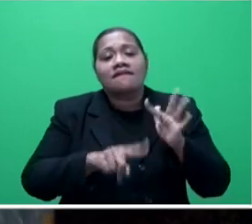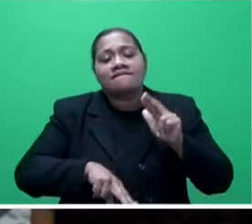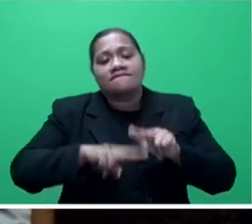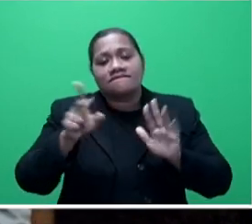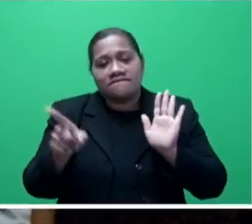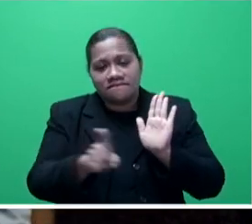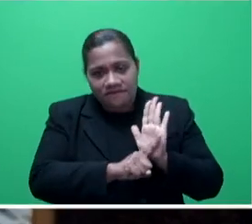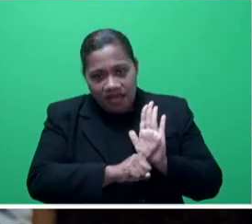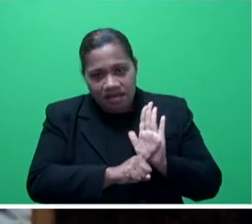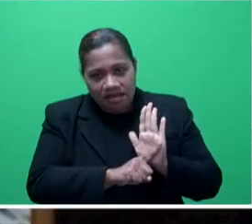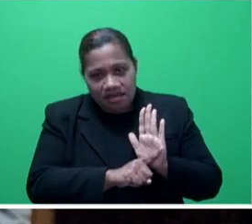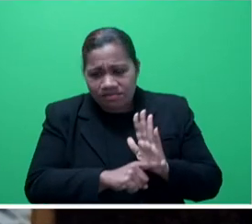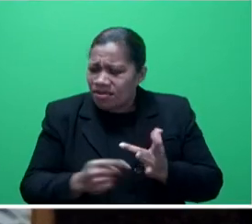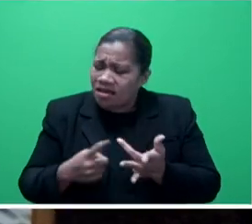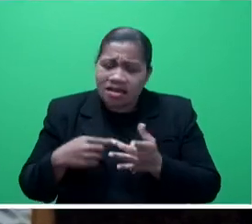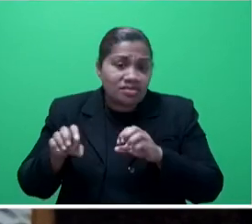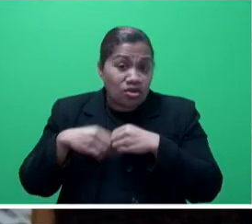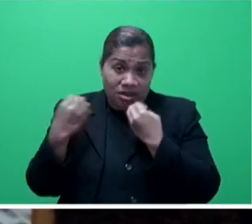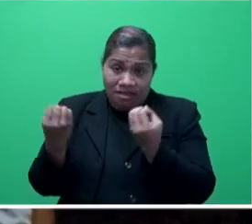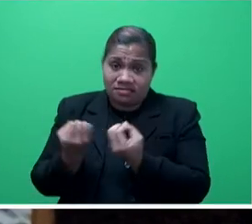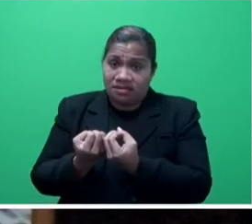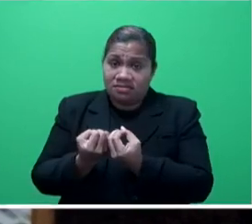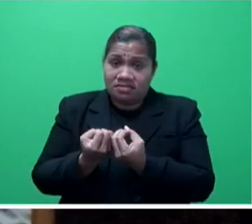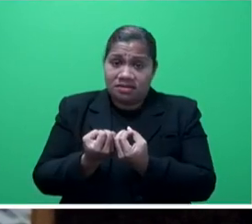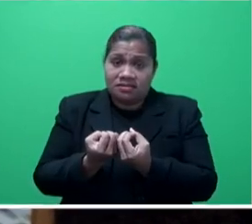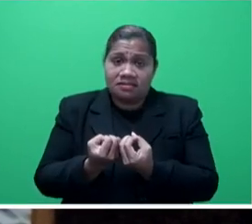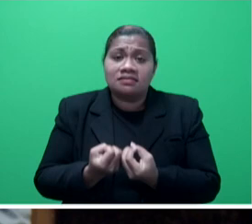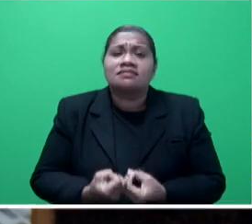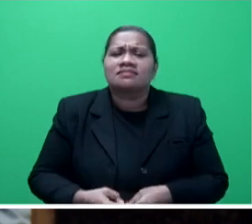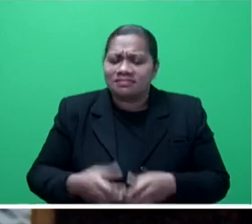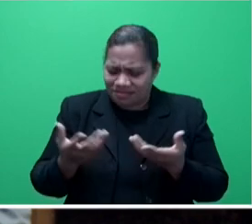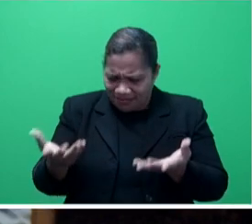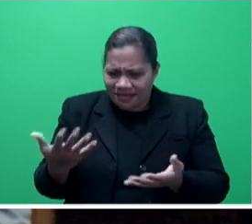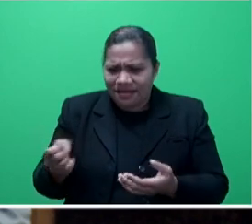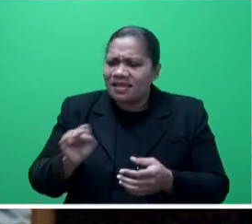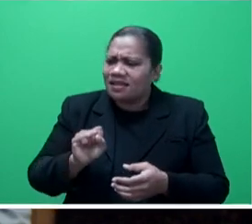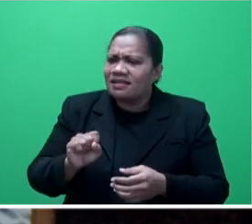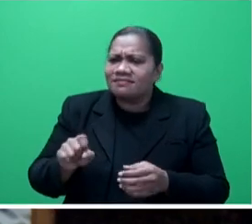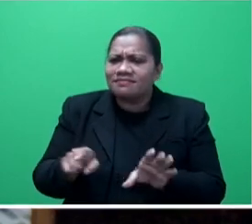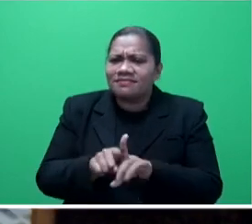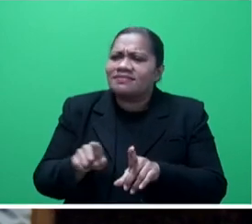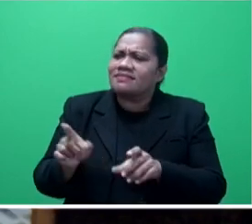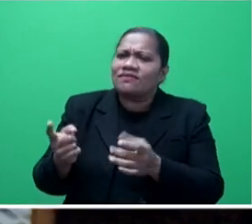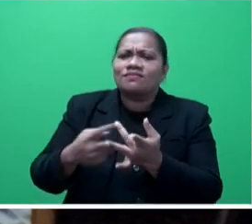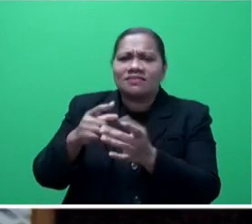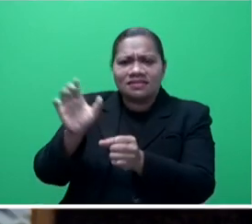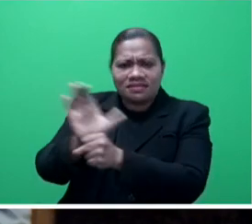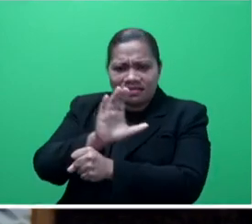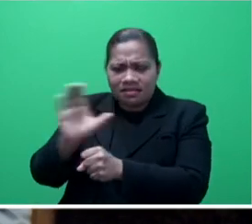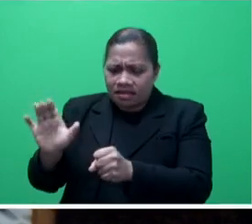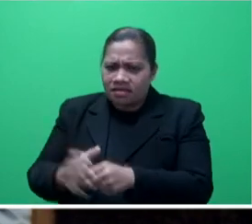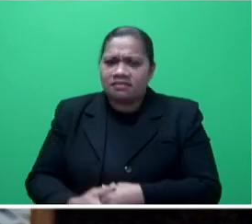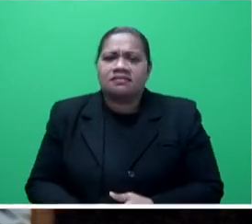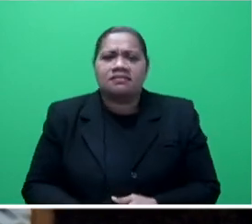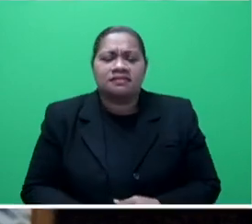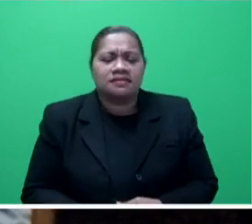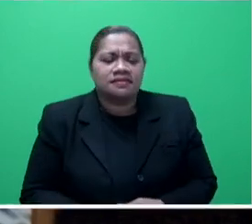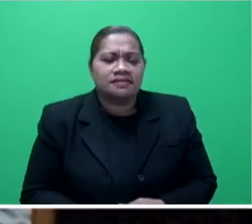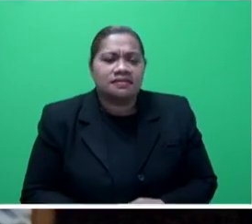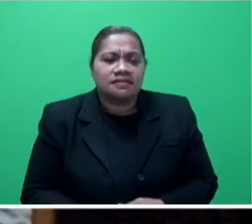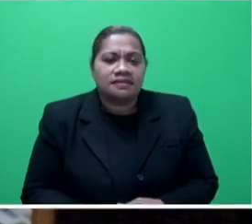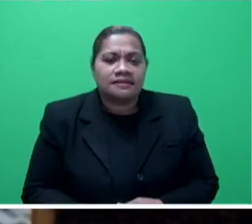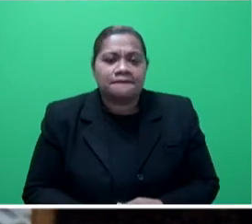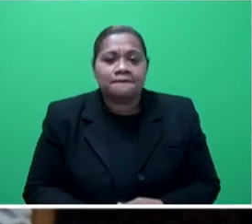Similarly, other organizations are also done by outsourced companies. There's nothing fishy about it. It's about efficiency. It's